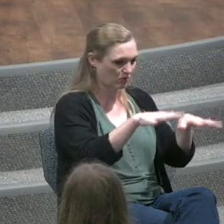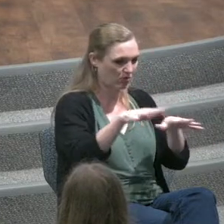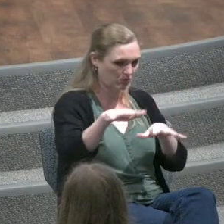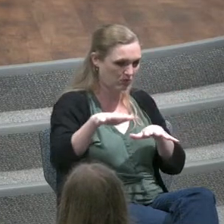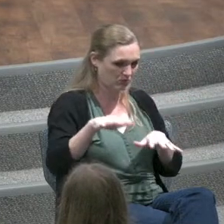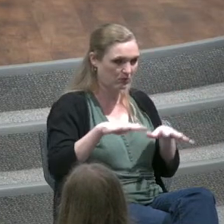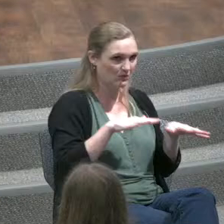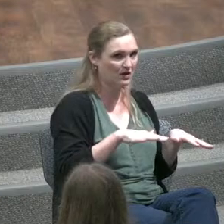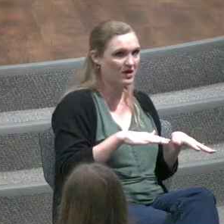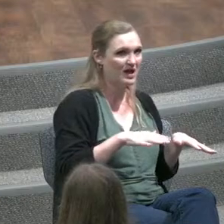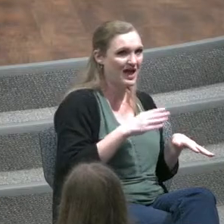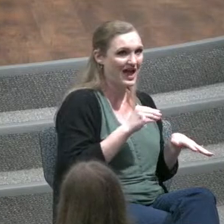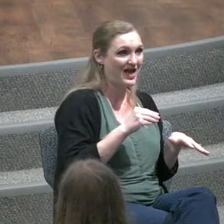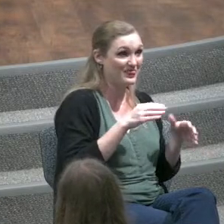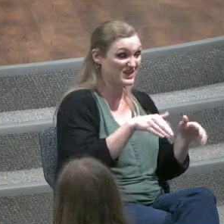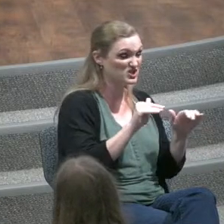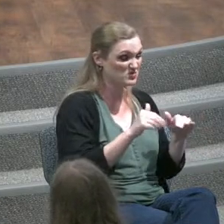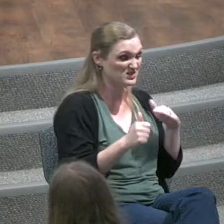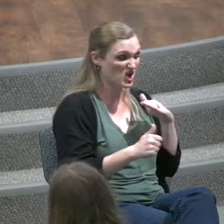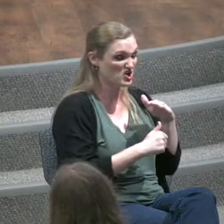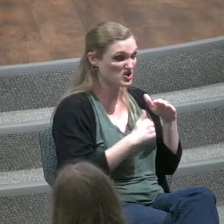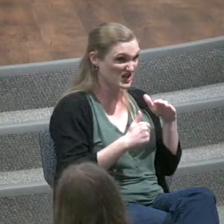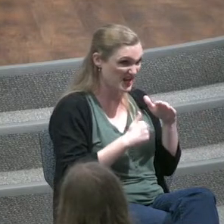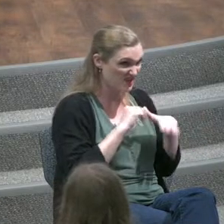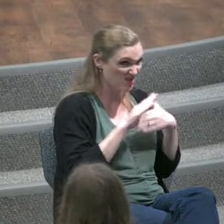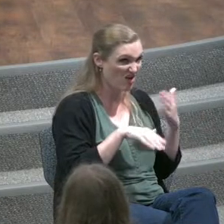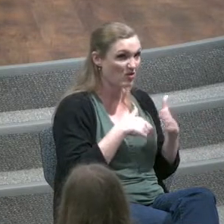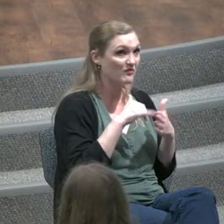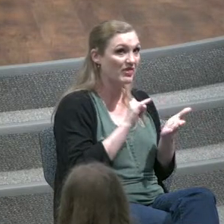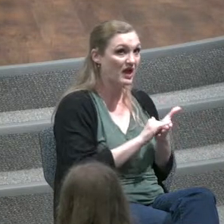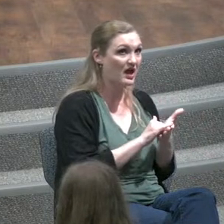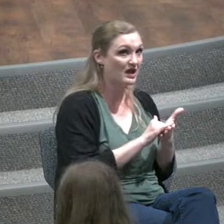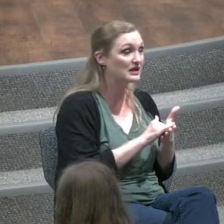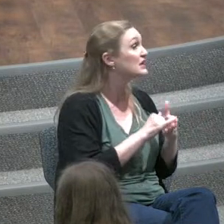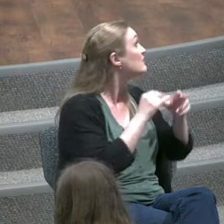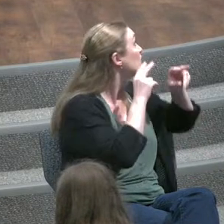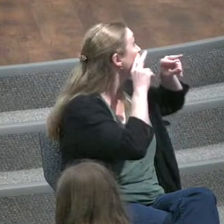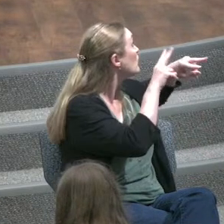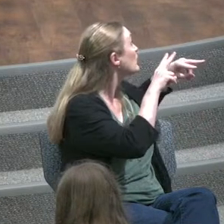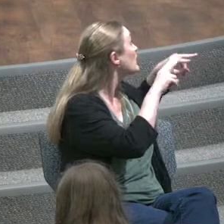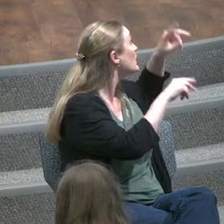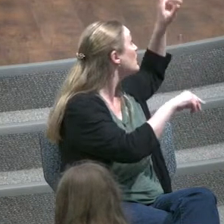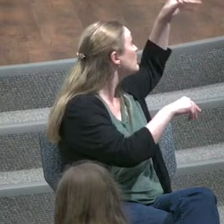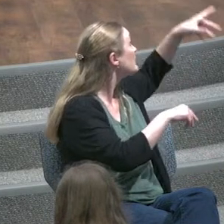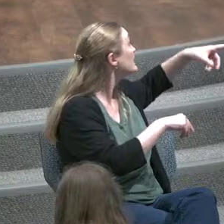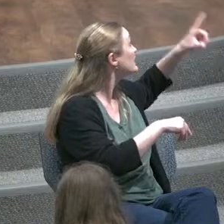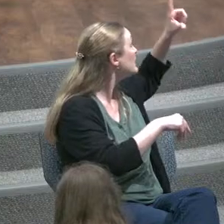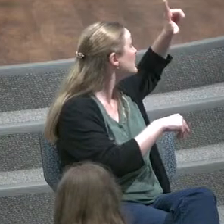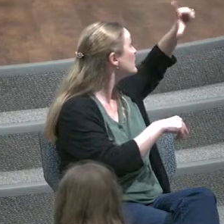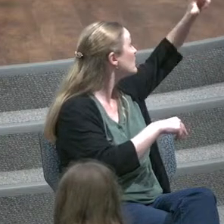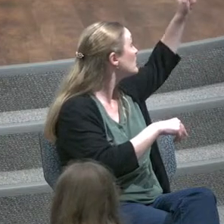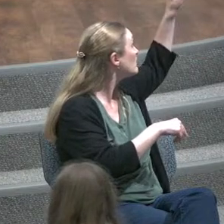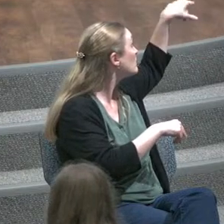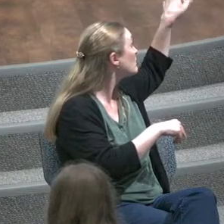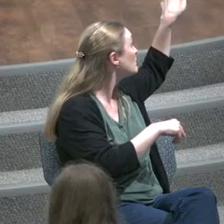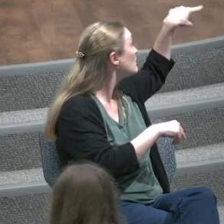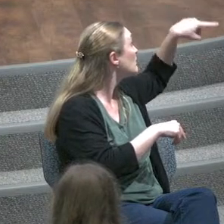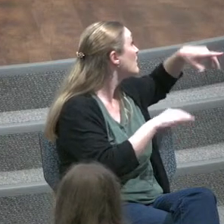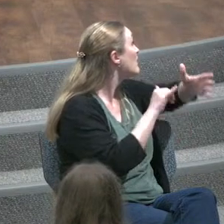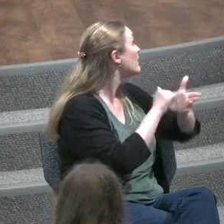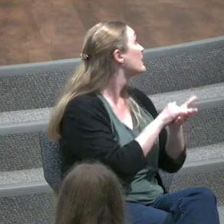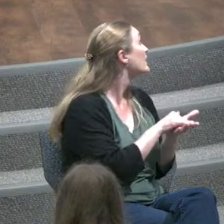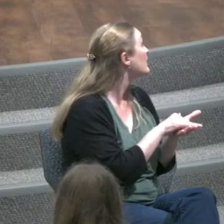got what would have been the tomb underneath all of that. But if you look in the upper left-hand corner, this is,